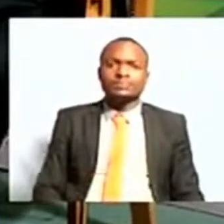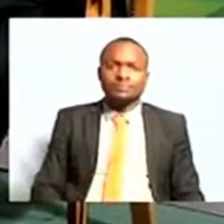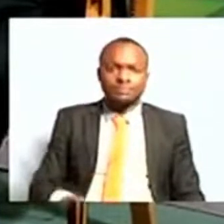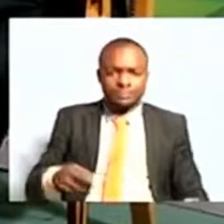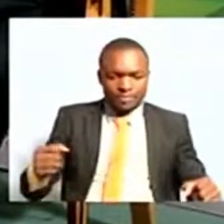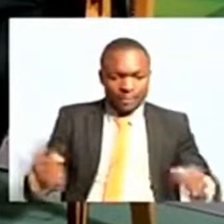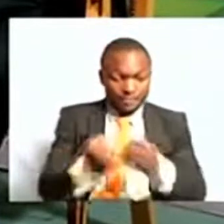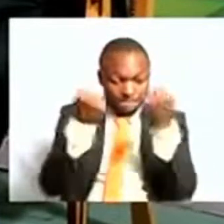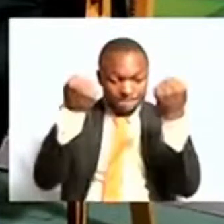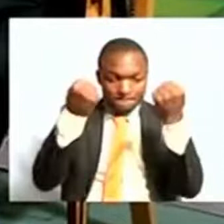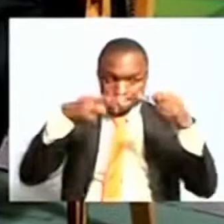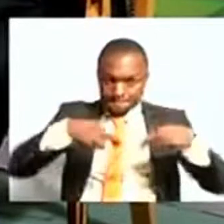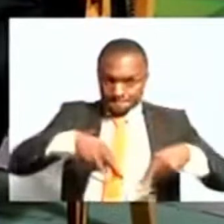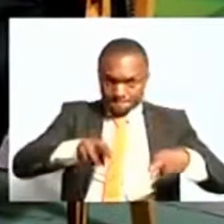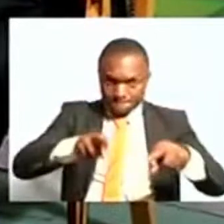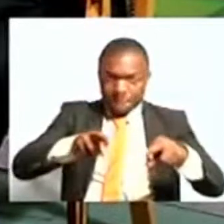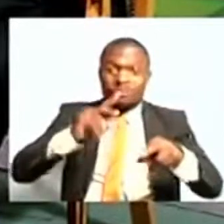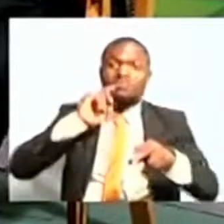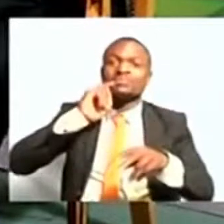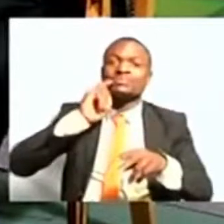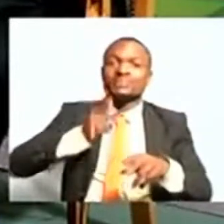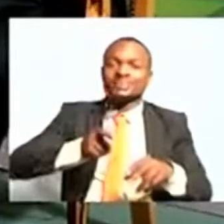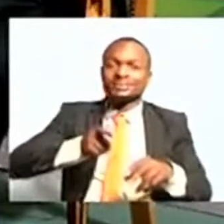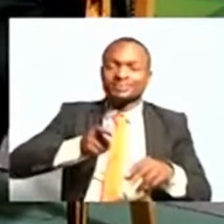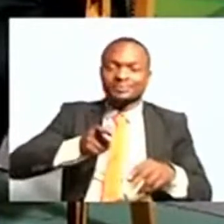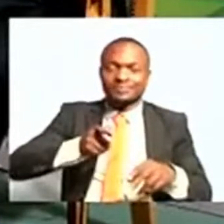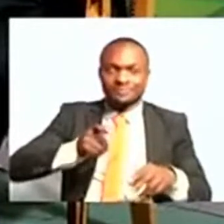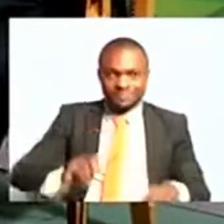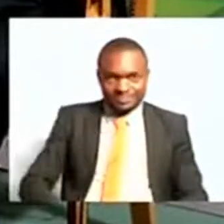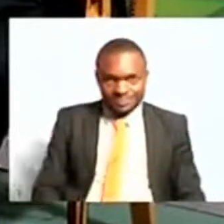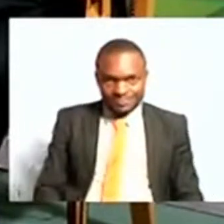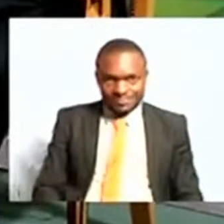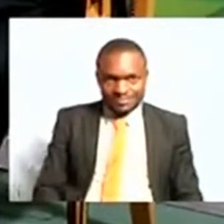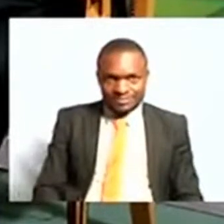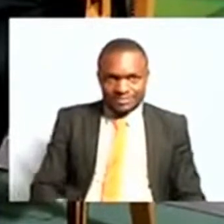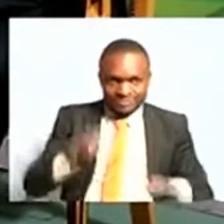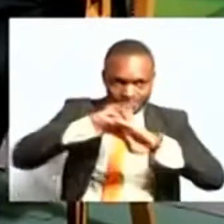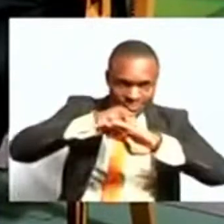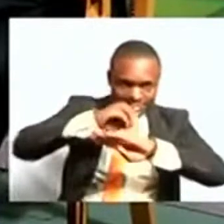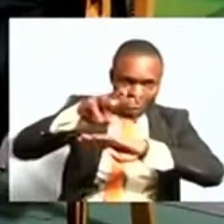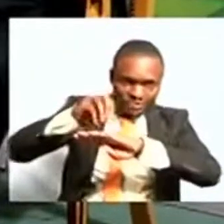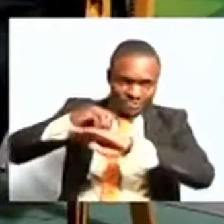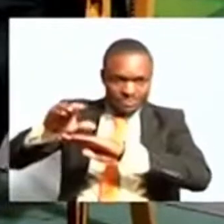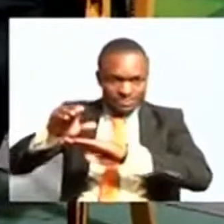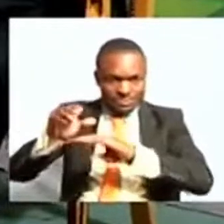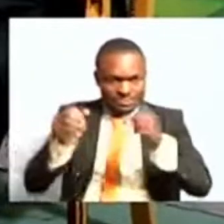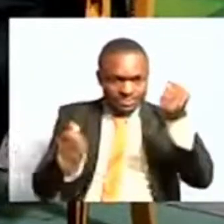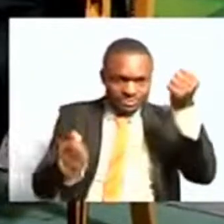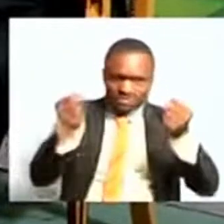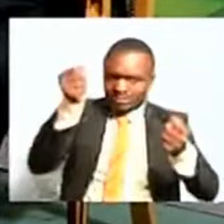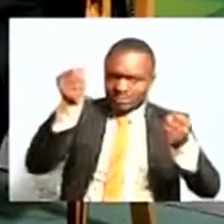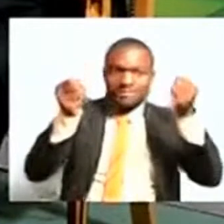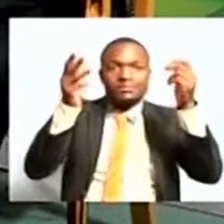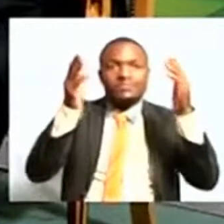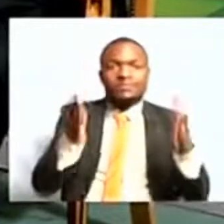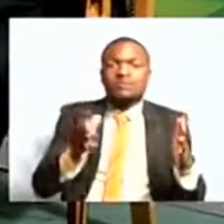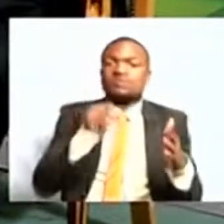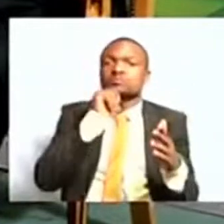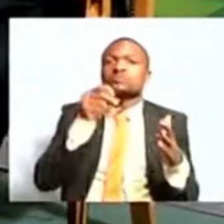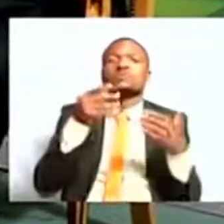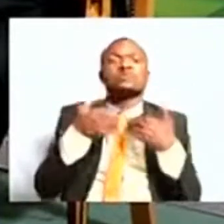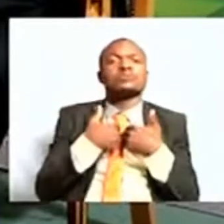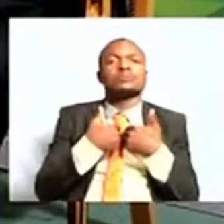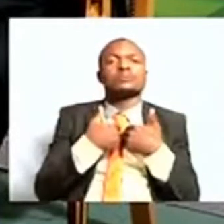accidents in the road, we have also to advise the drivers not to have